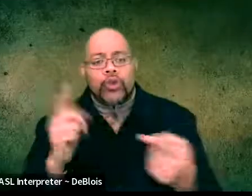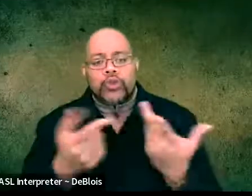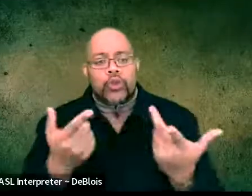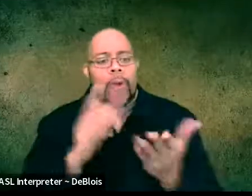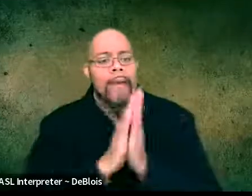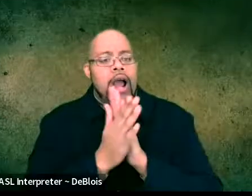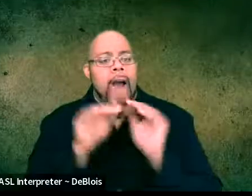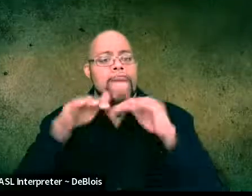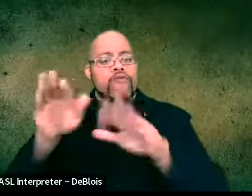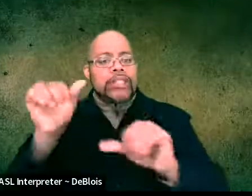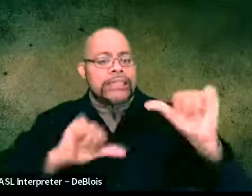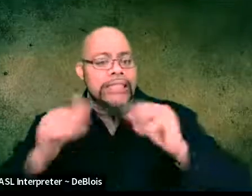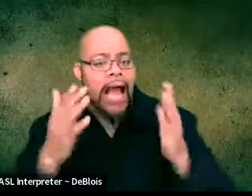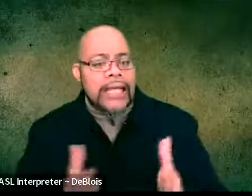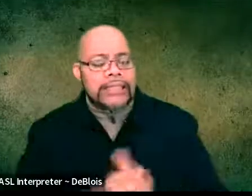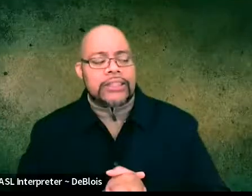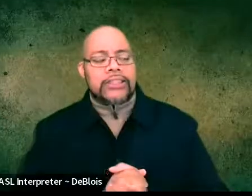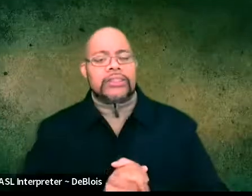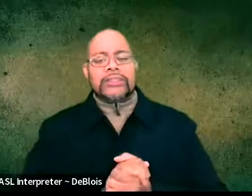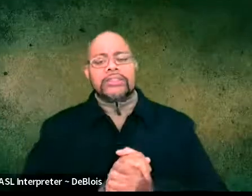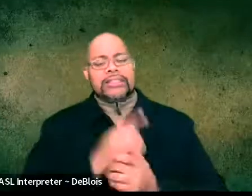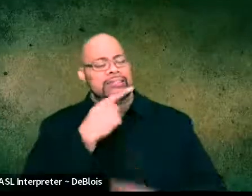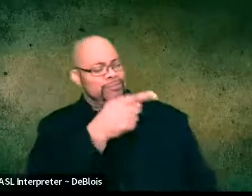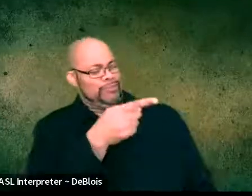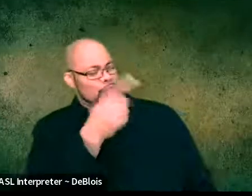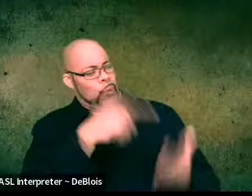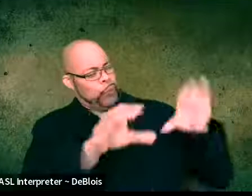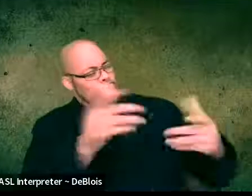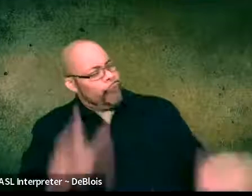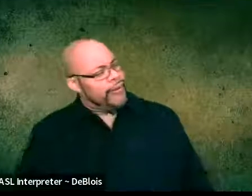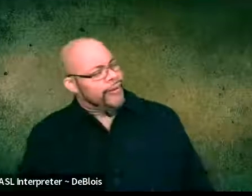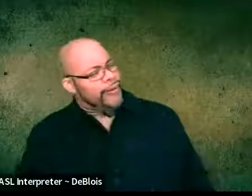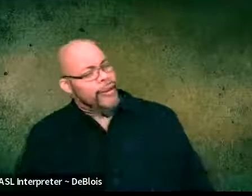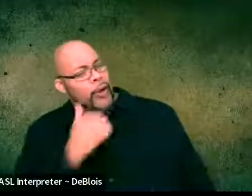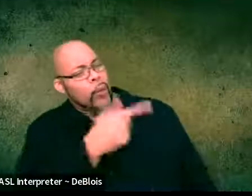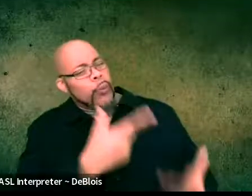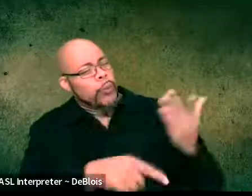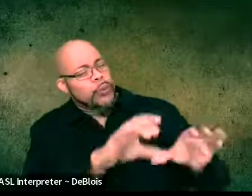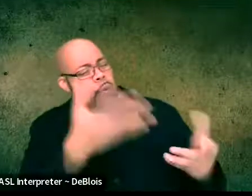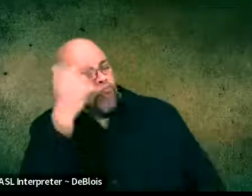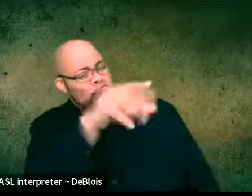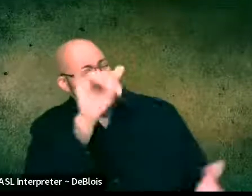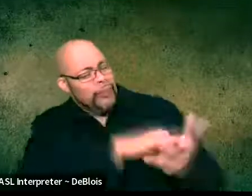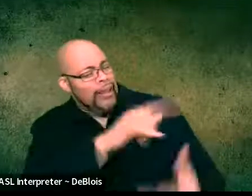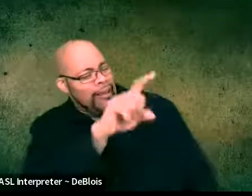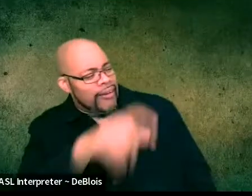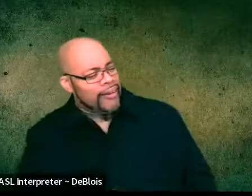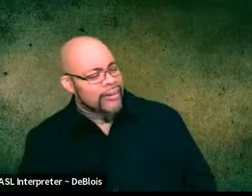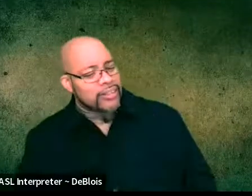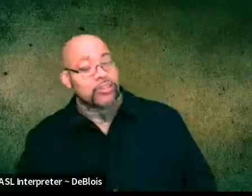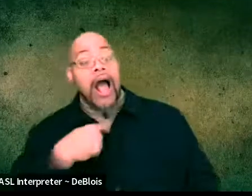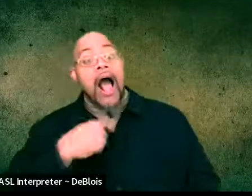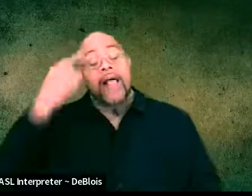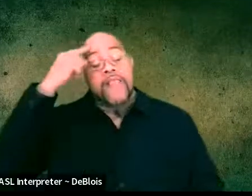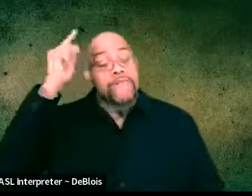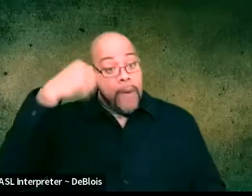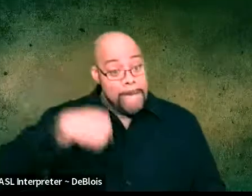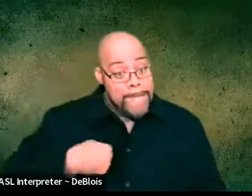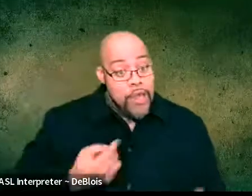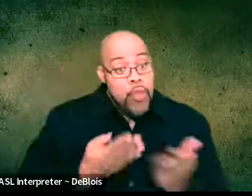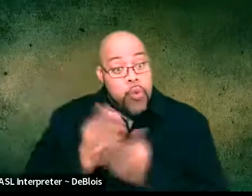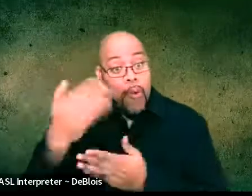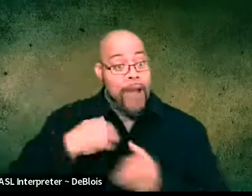a marine scientist. And they're like, girl, what you doing? why are you doing this? And so I think for me, throughout